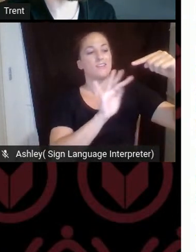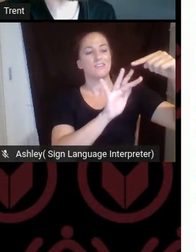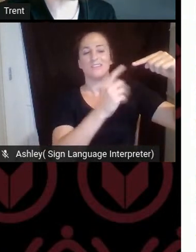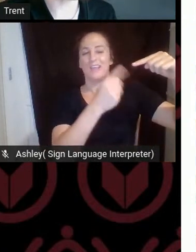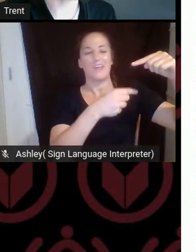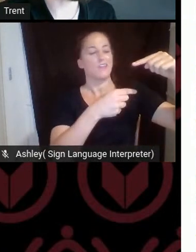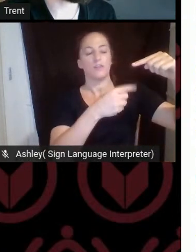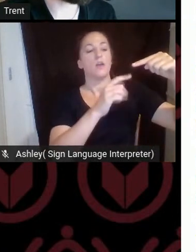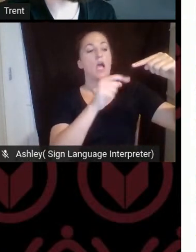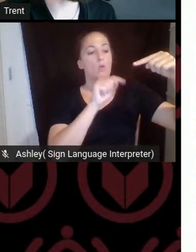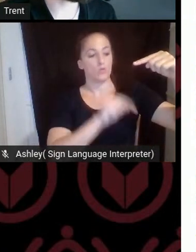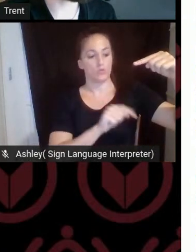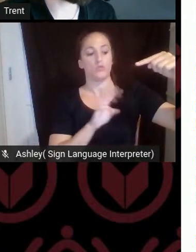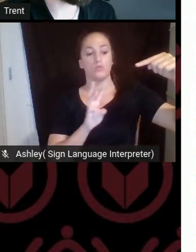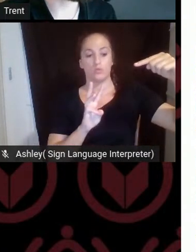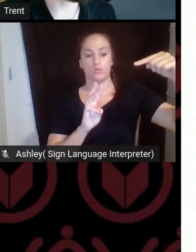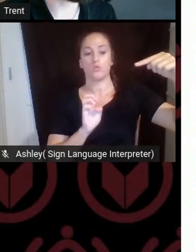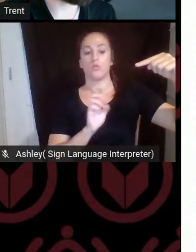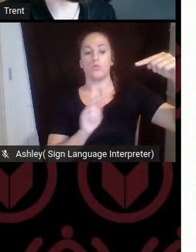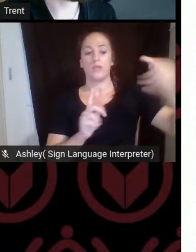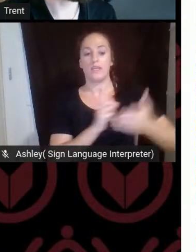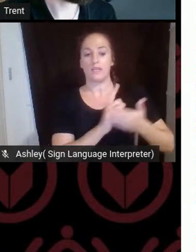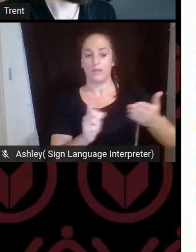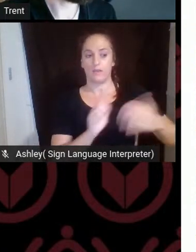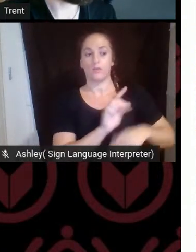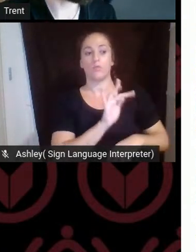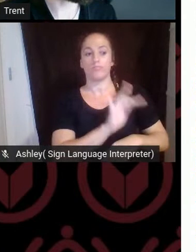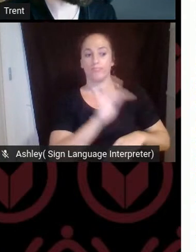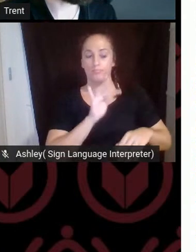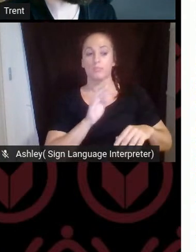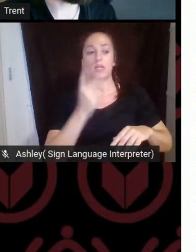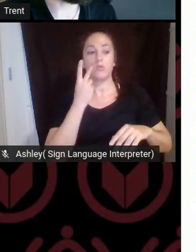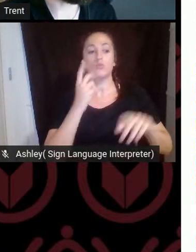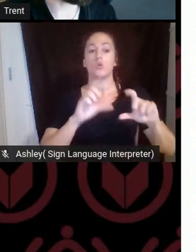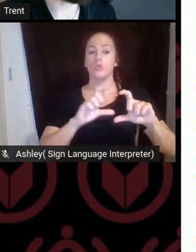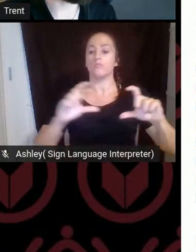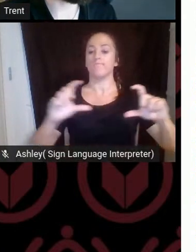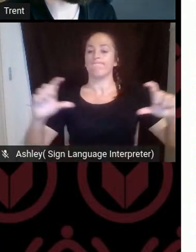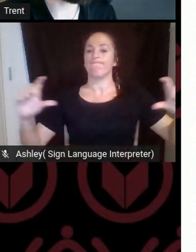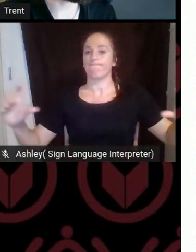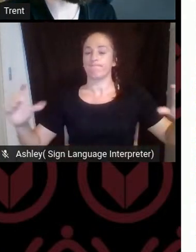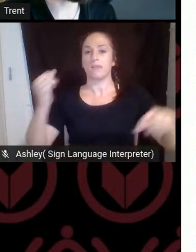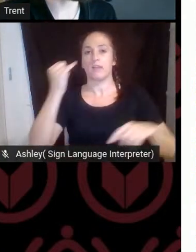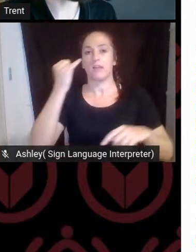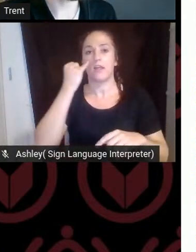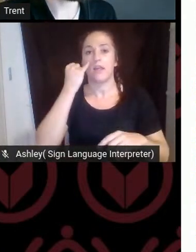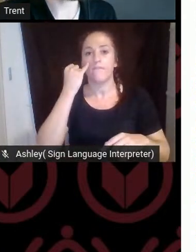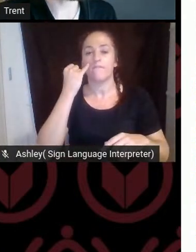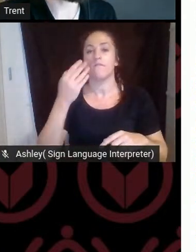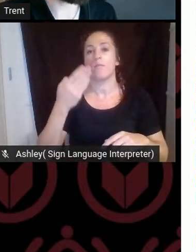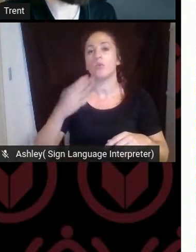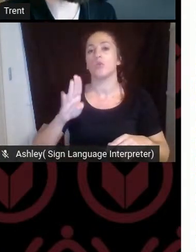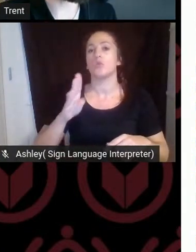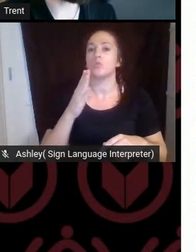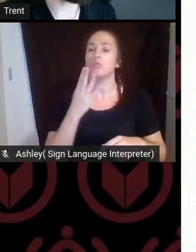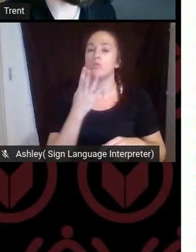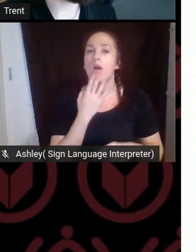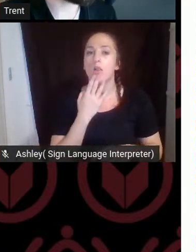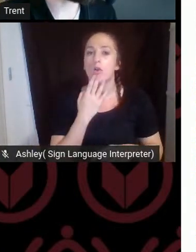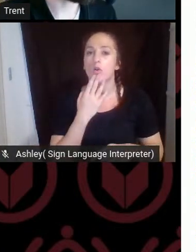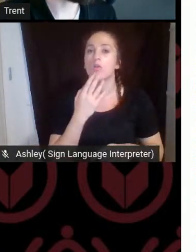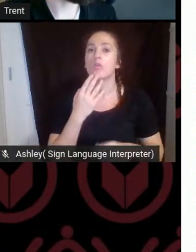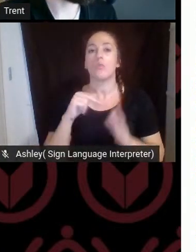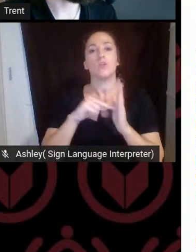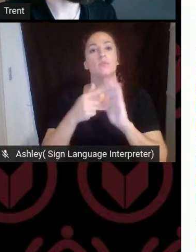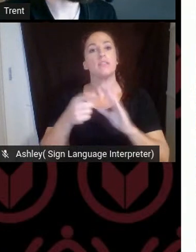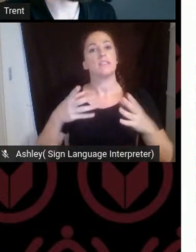then here, it'll display everything that I have going on. Now, the solid blue color in this case means that I have accepted that